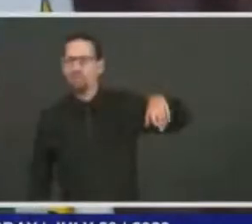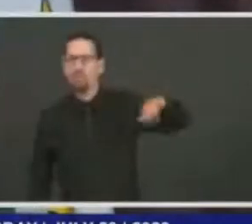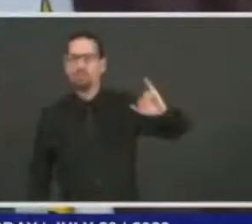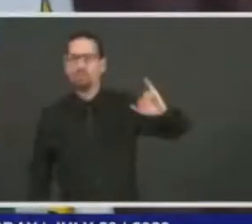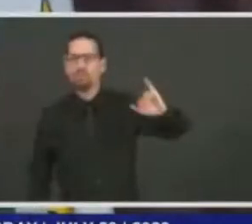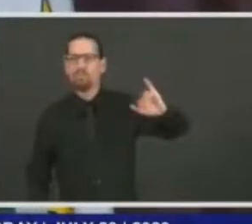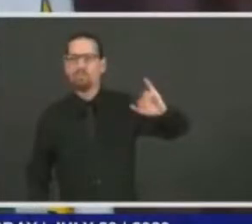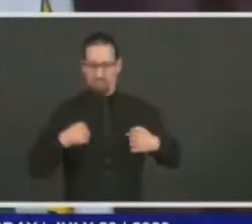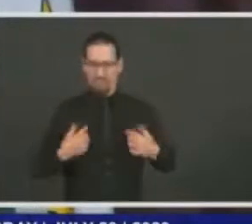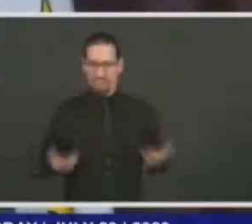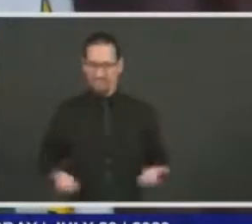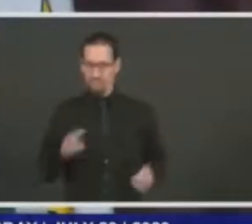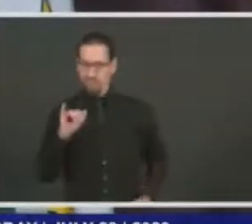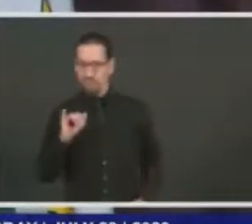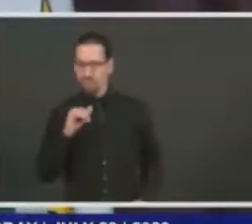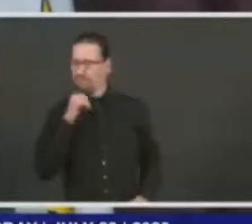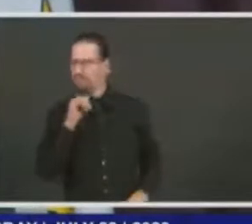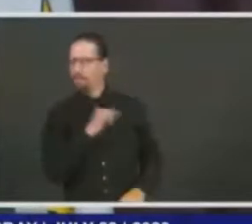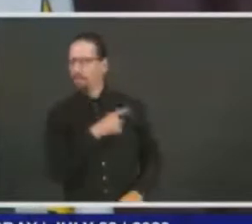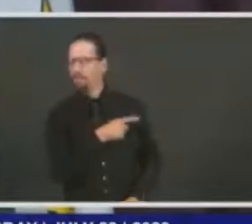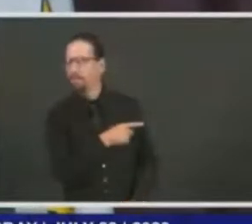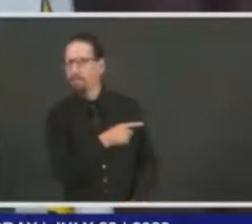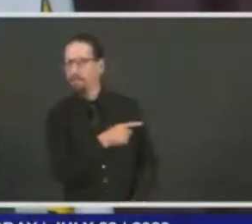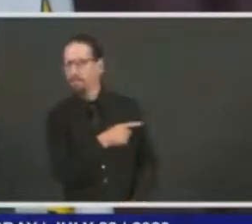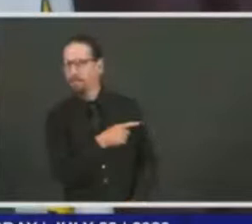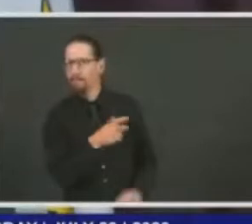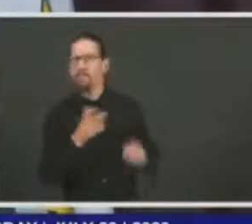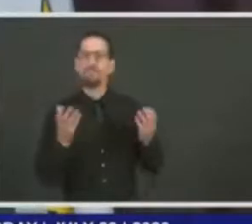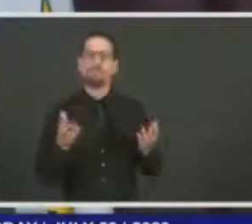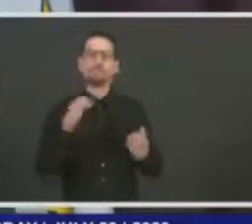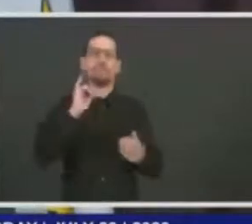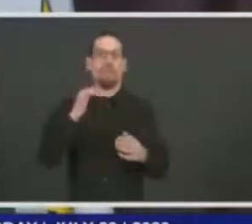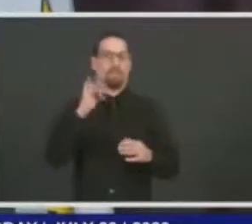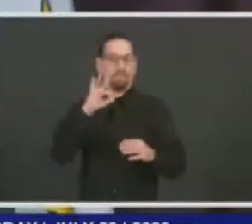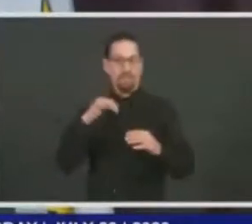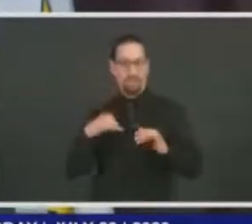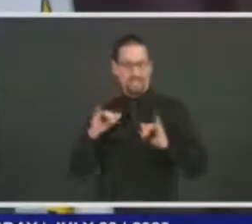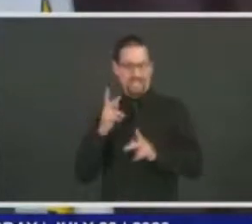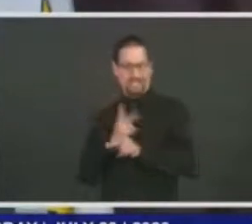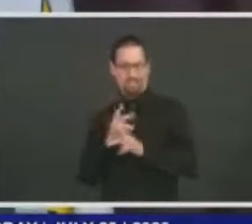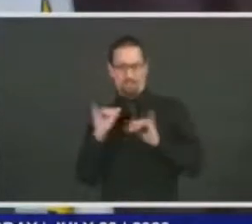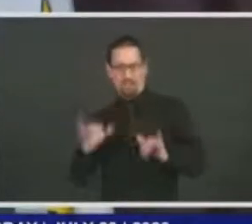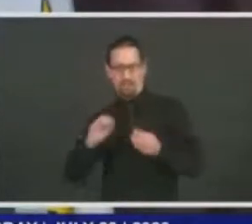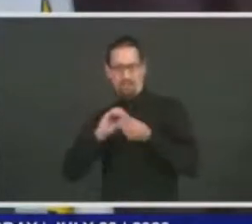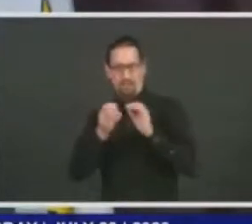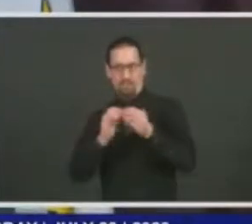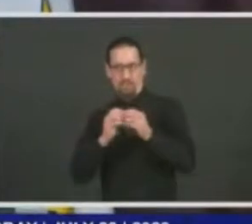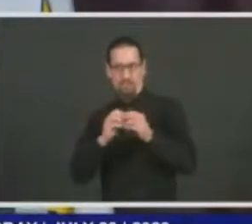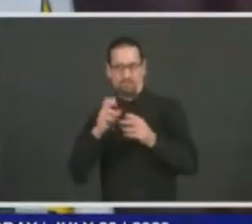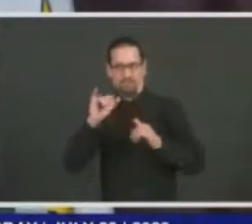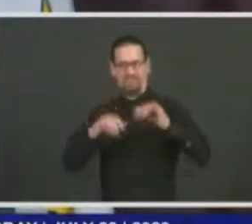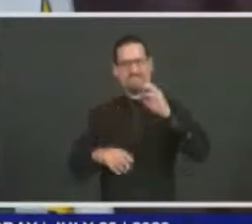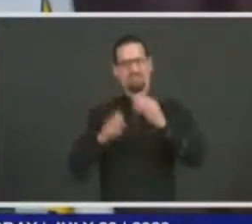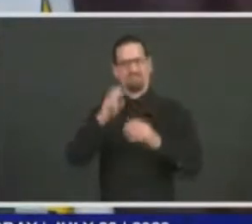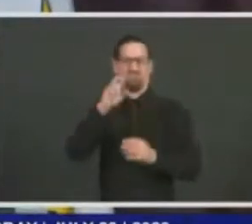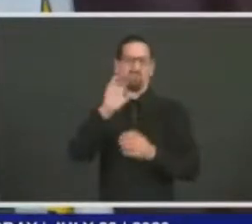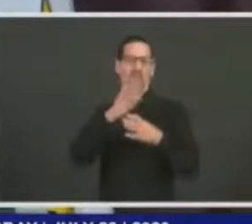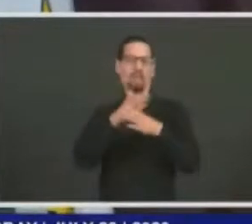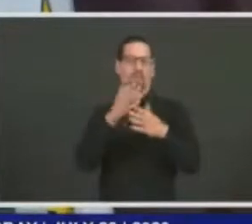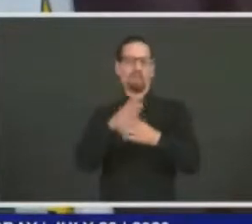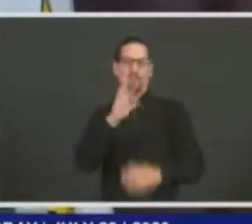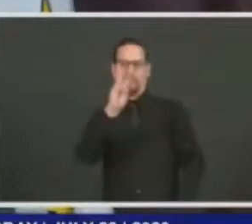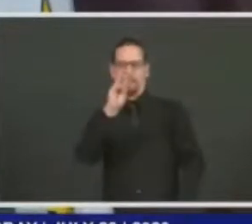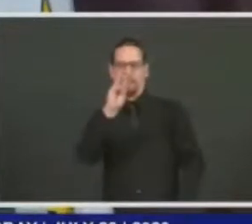keep ourselves at about 60 cases a week or lower, we can have a reasonable, thoughtful discussion